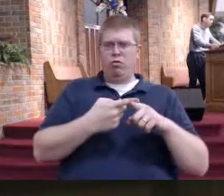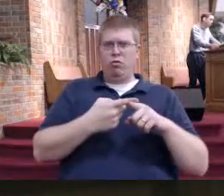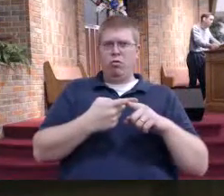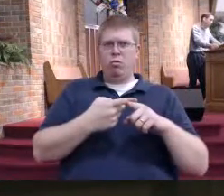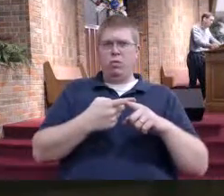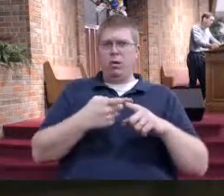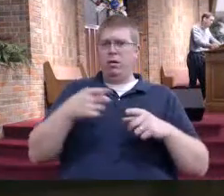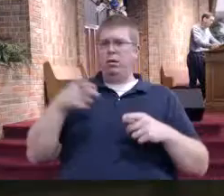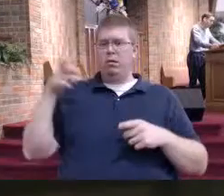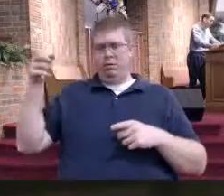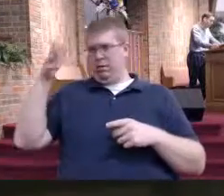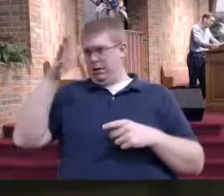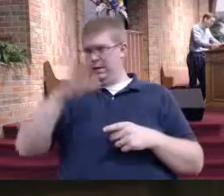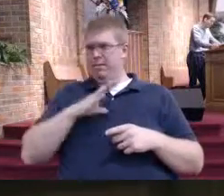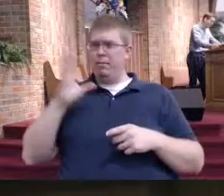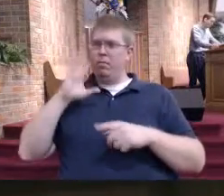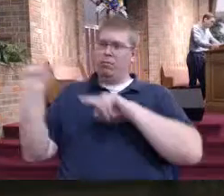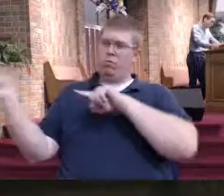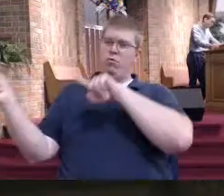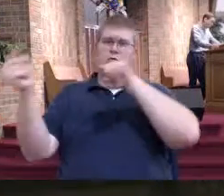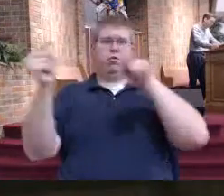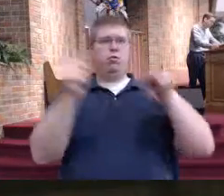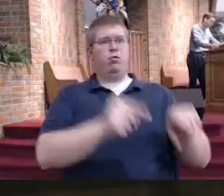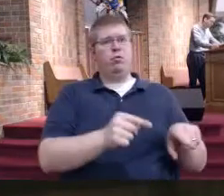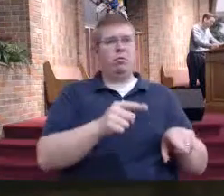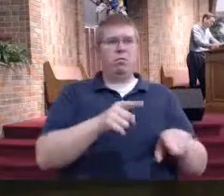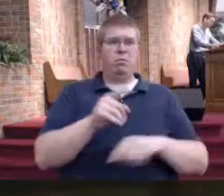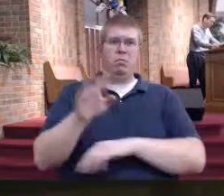when the rooster crows or at dawn.